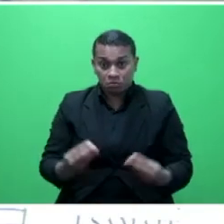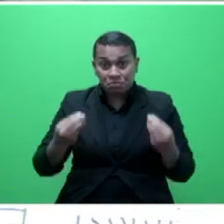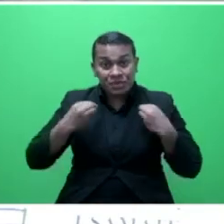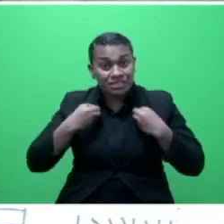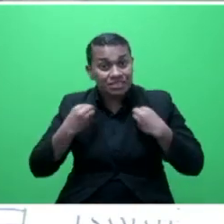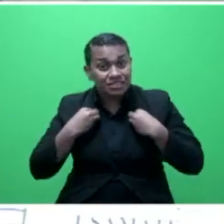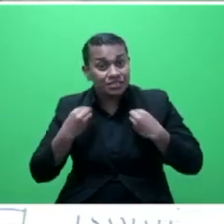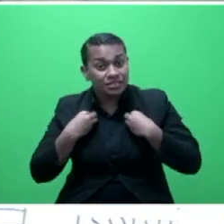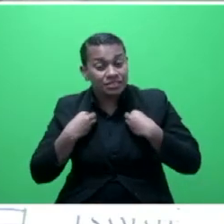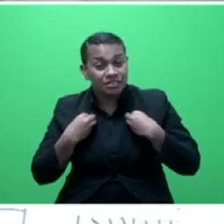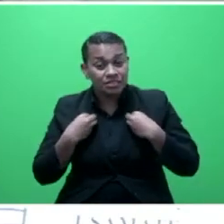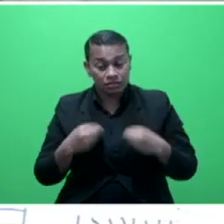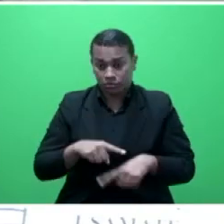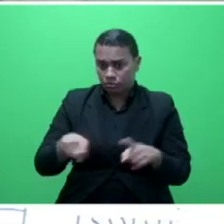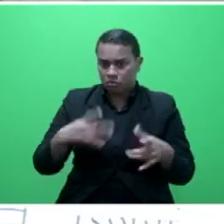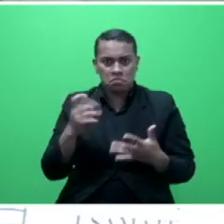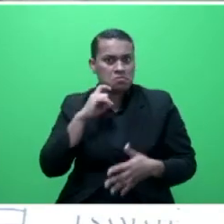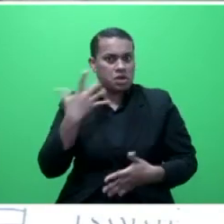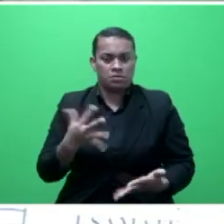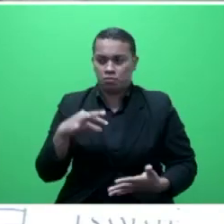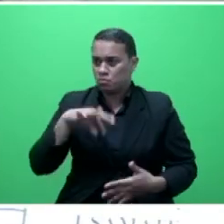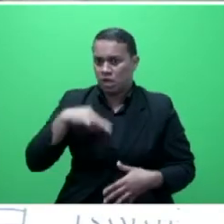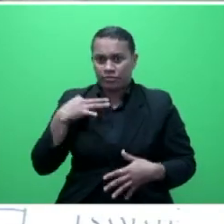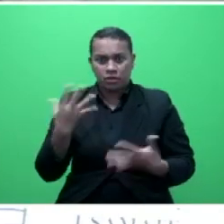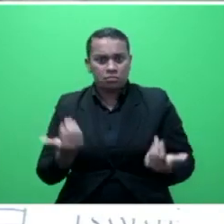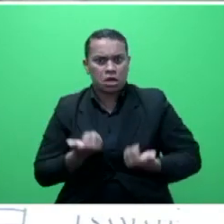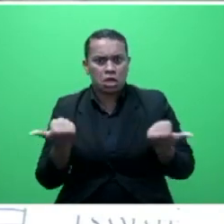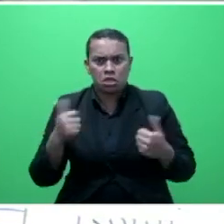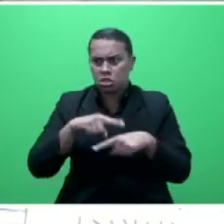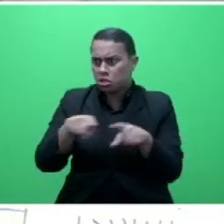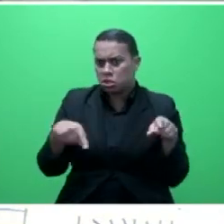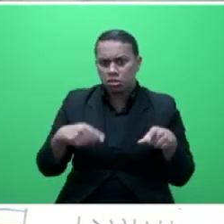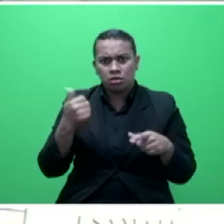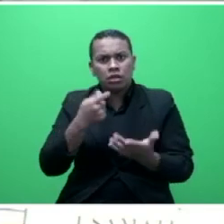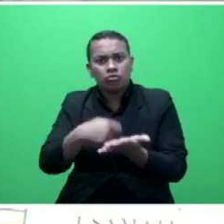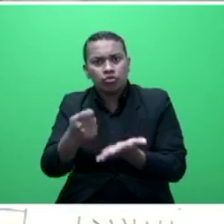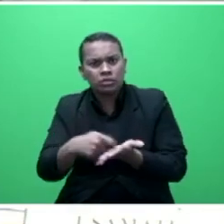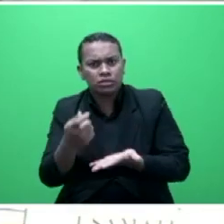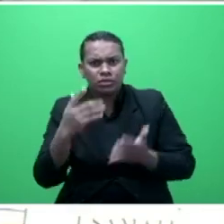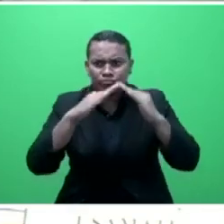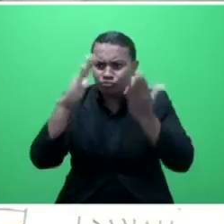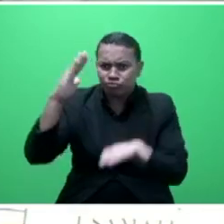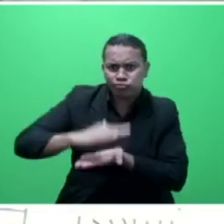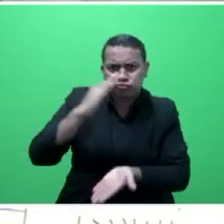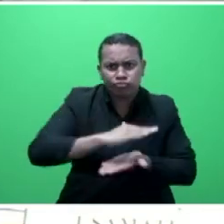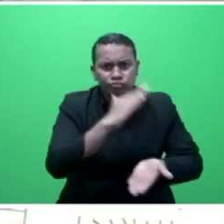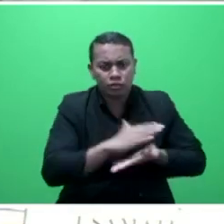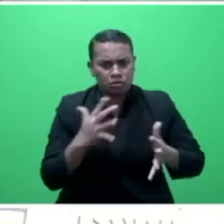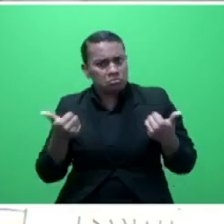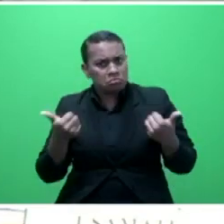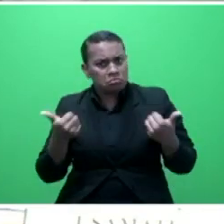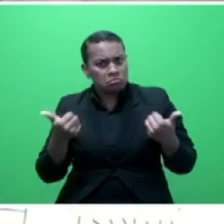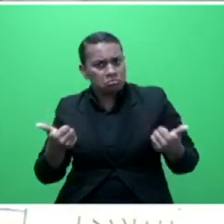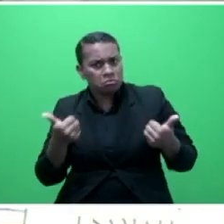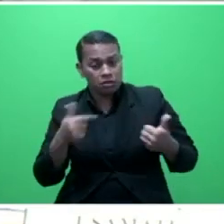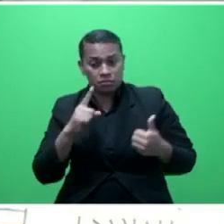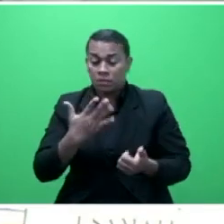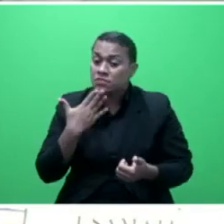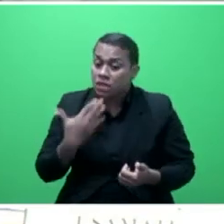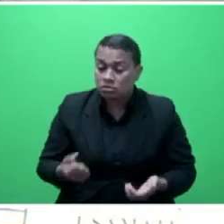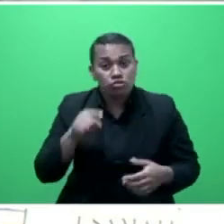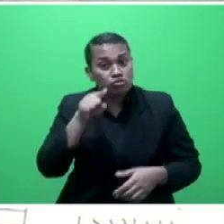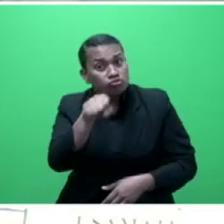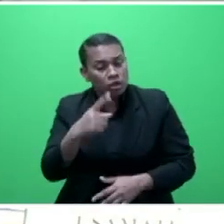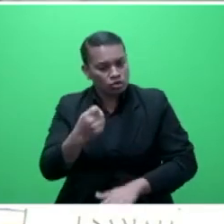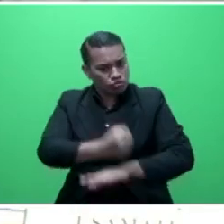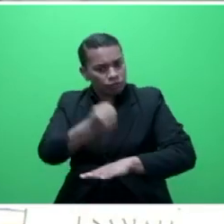massive reductions should know your nation needs your generosity, not your greed. Your profits should be felt